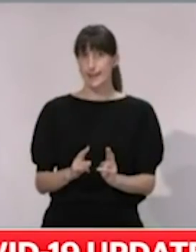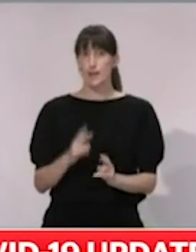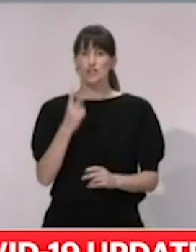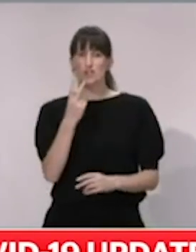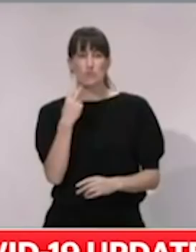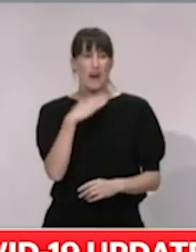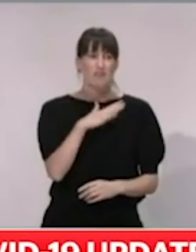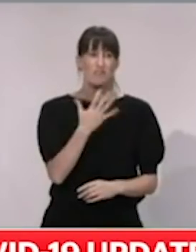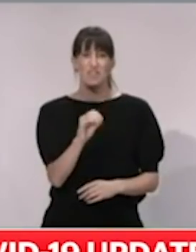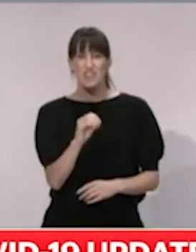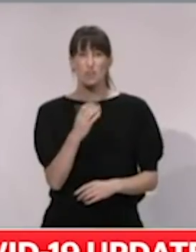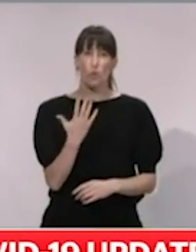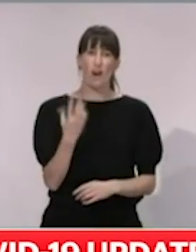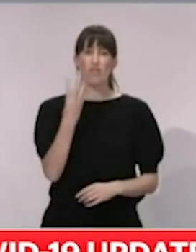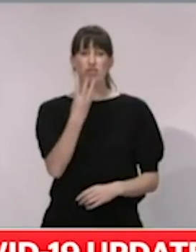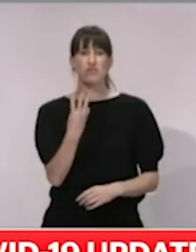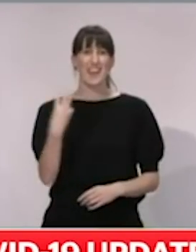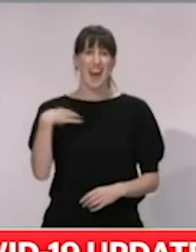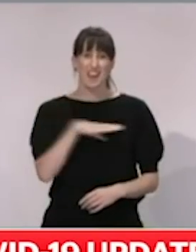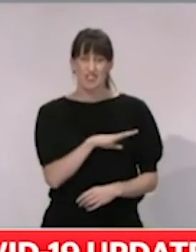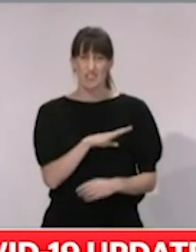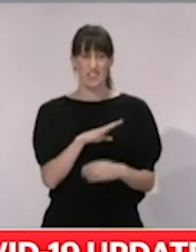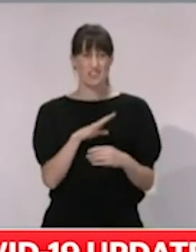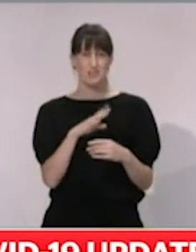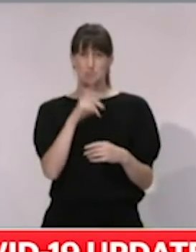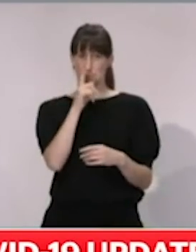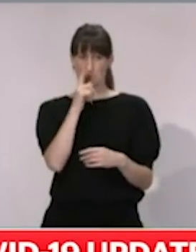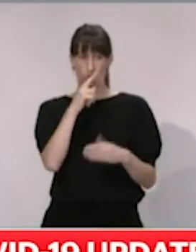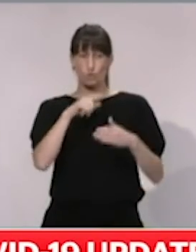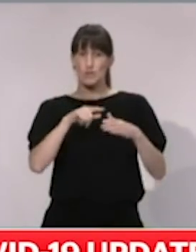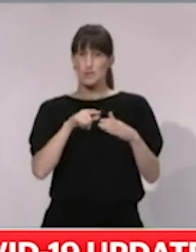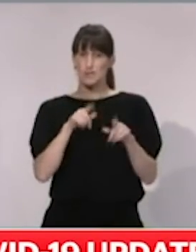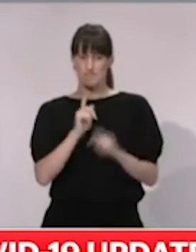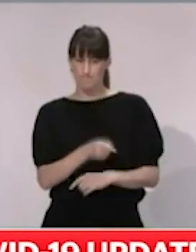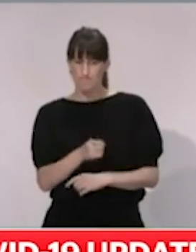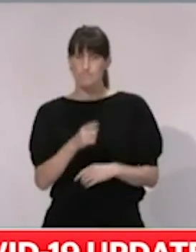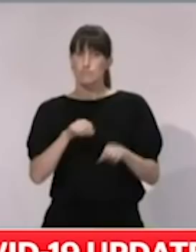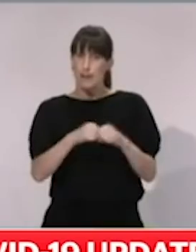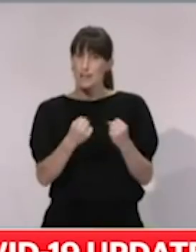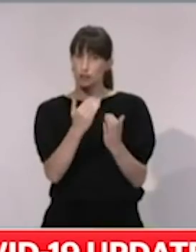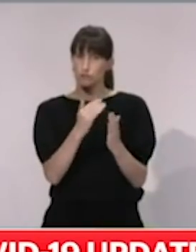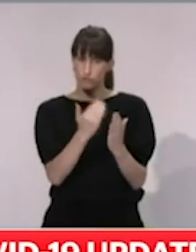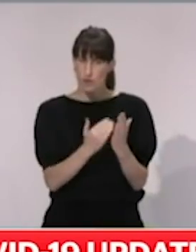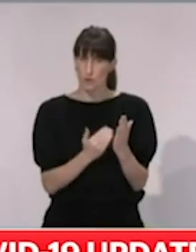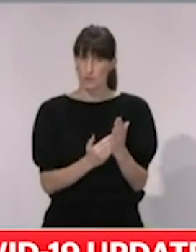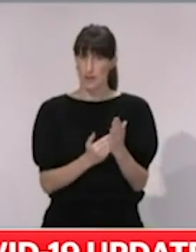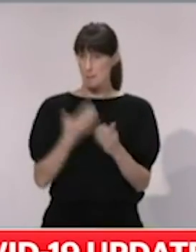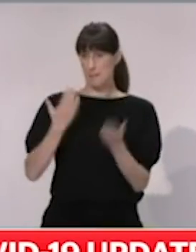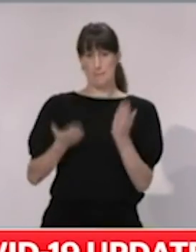per day, as compared to the 700 to 1,000 we experienced during Alert Level 3.